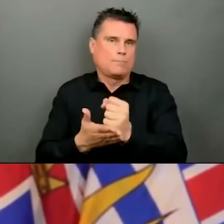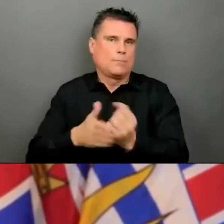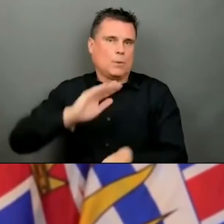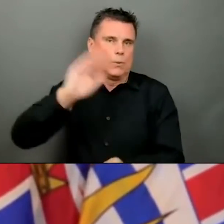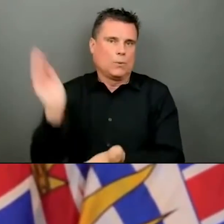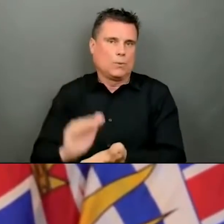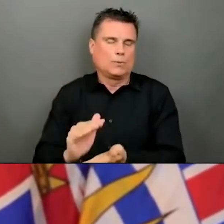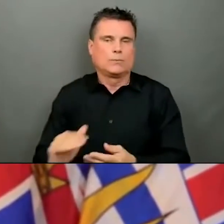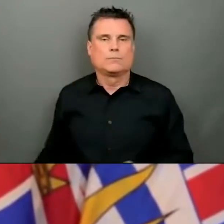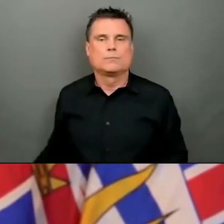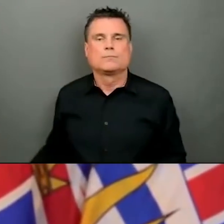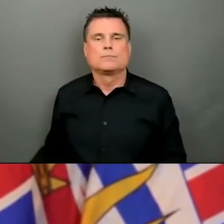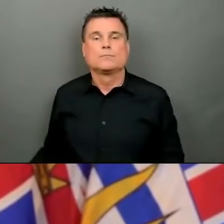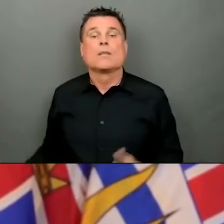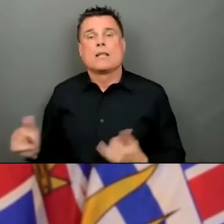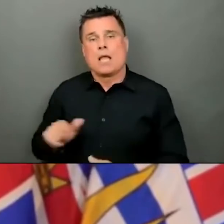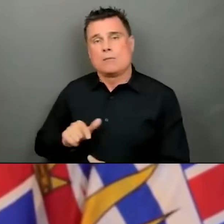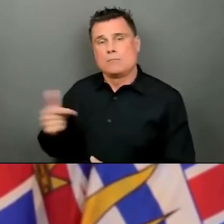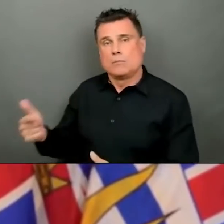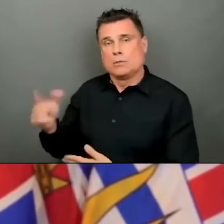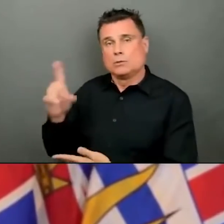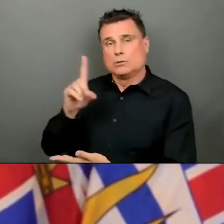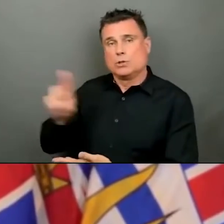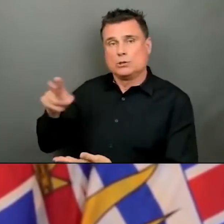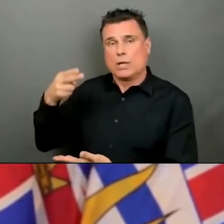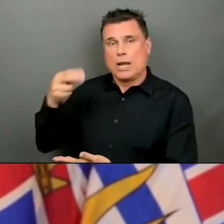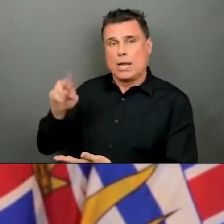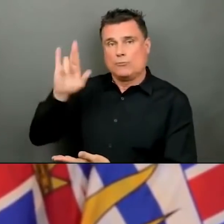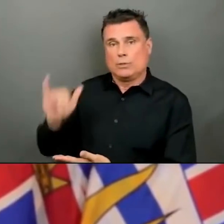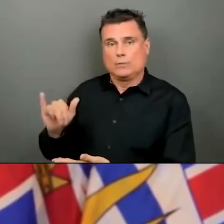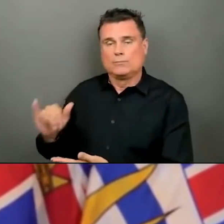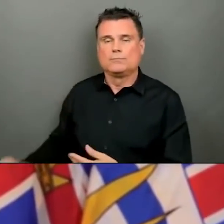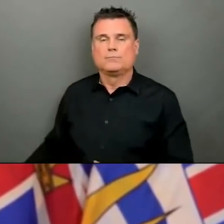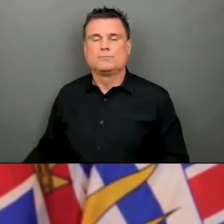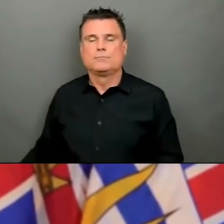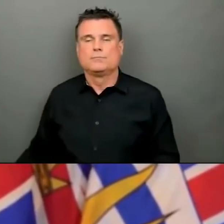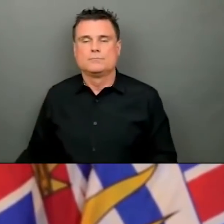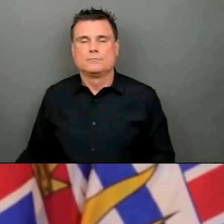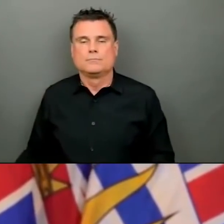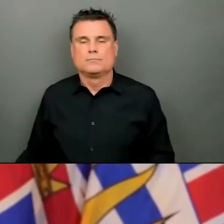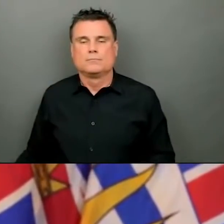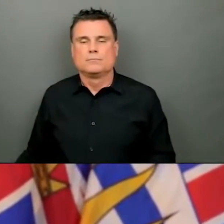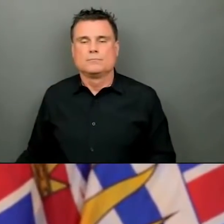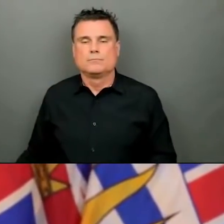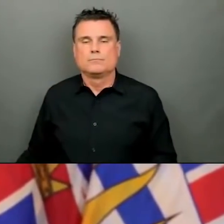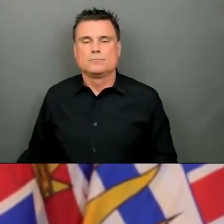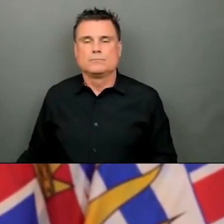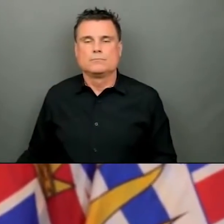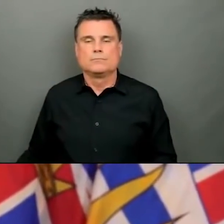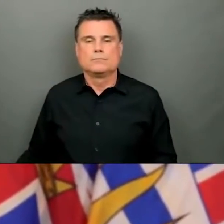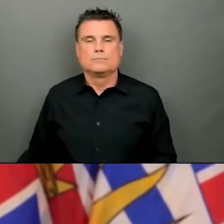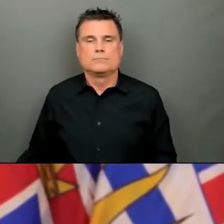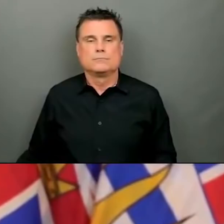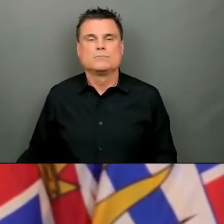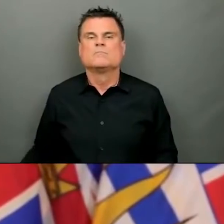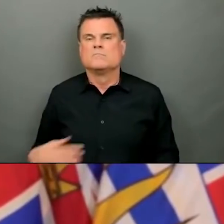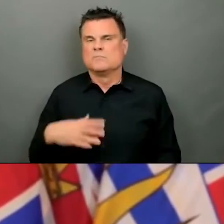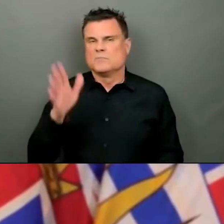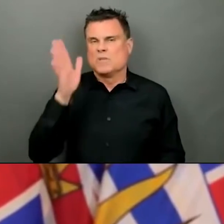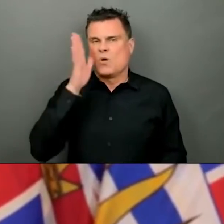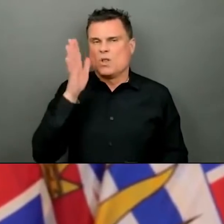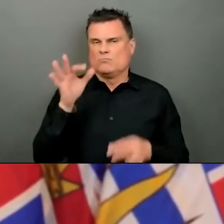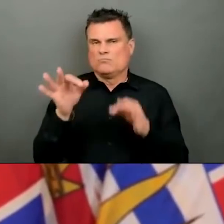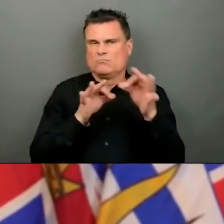Thank you very much. I'm going to start by quickly running through the statistics from our weekend.